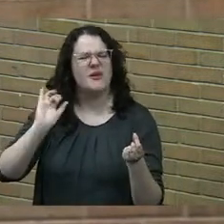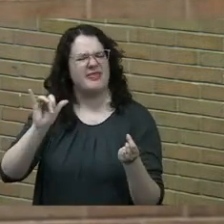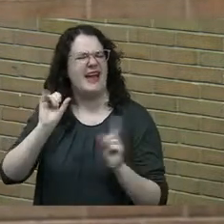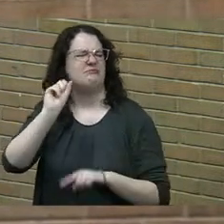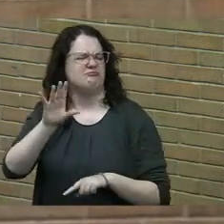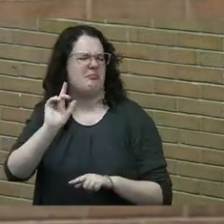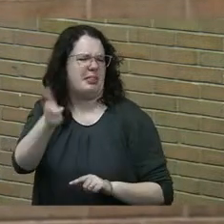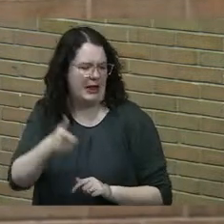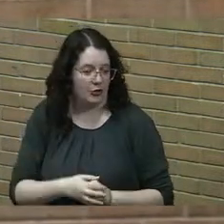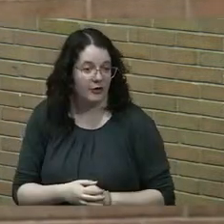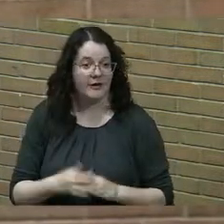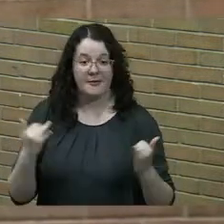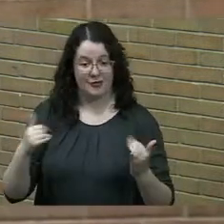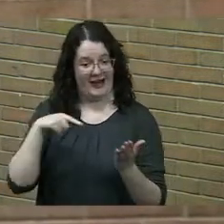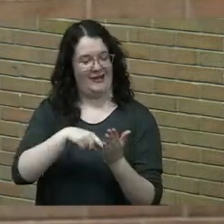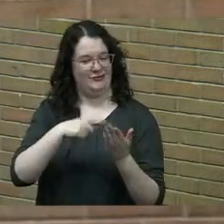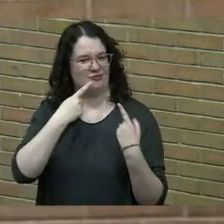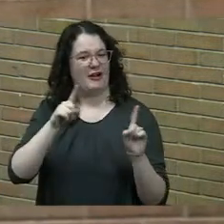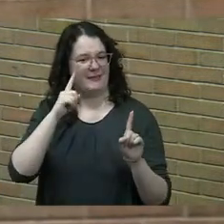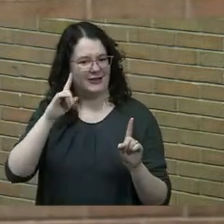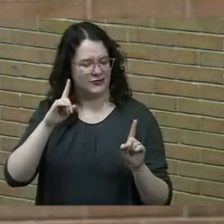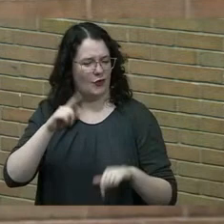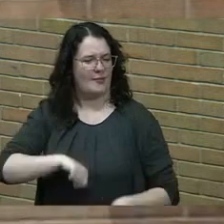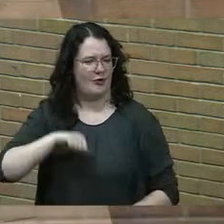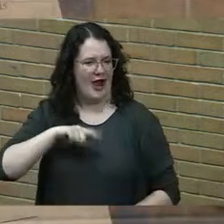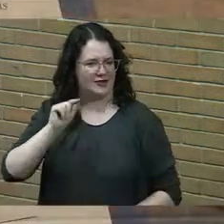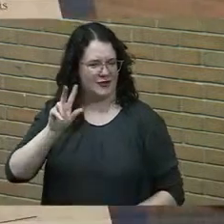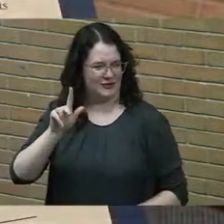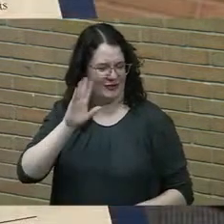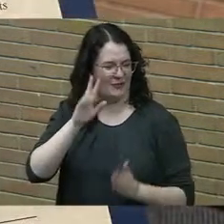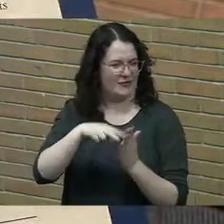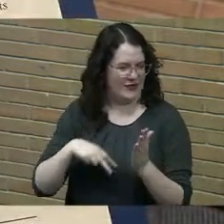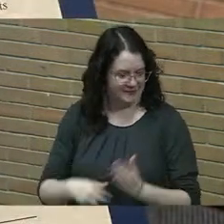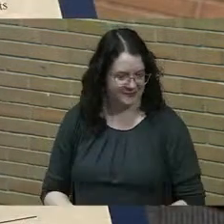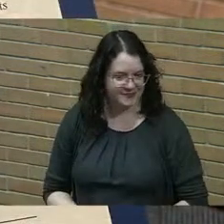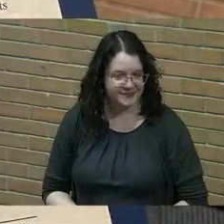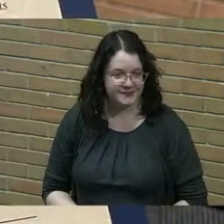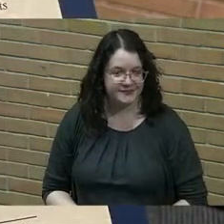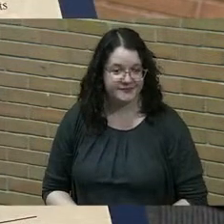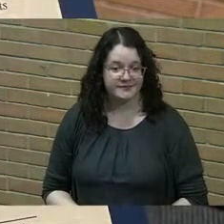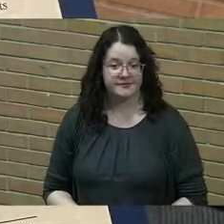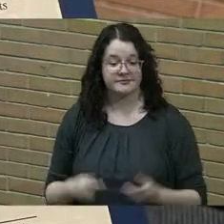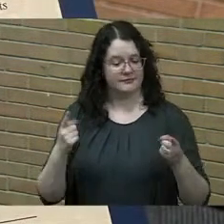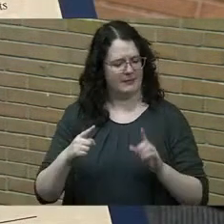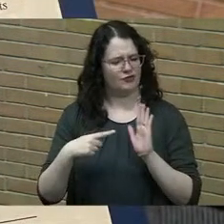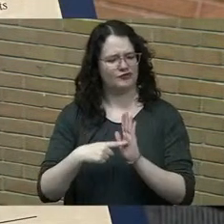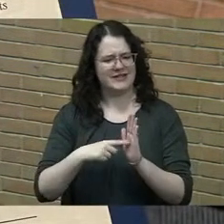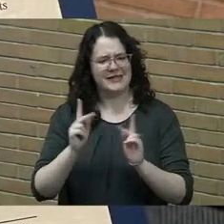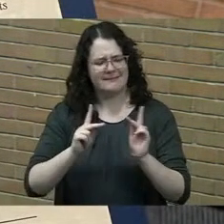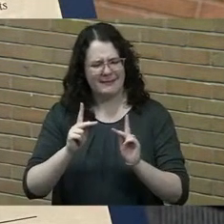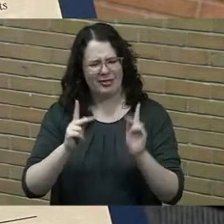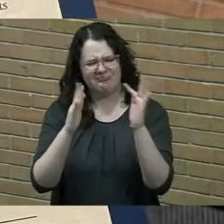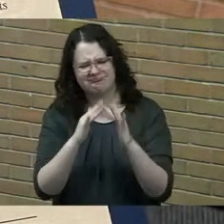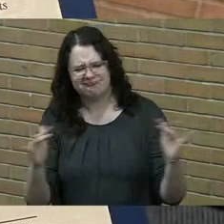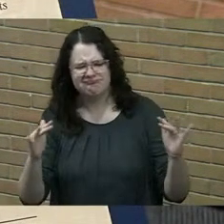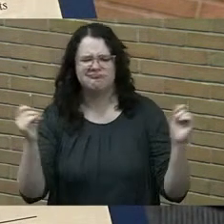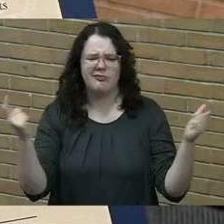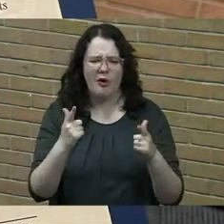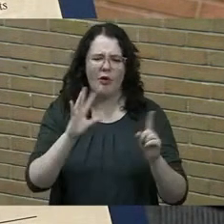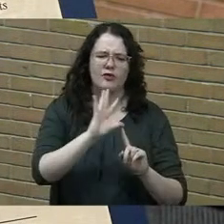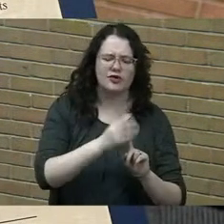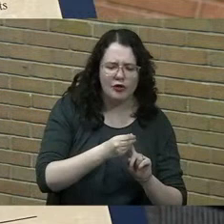Pride 2023 proclamation. Whereas representing people from across all cultures,